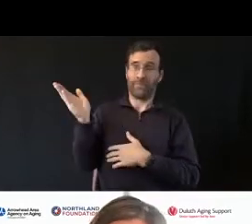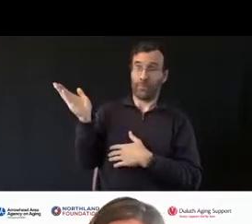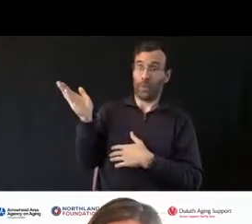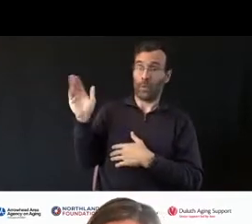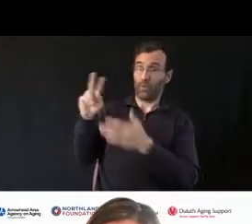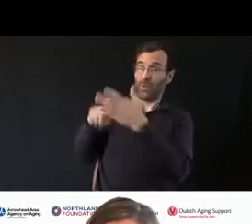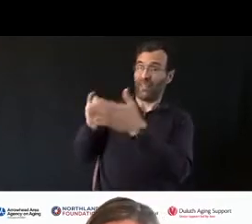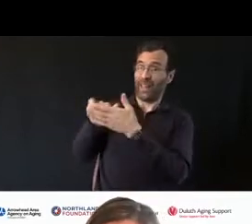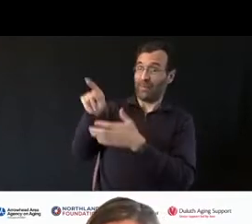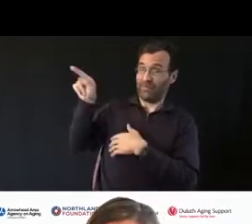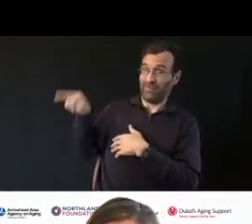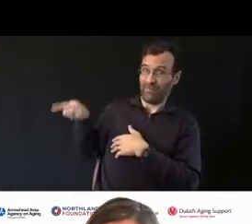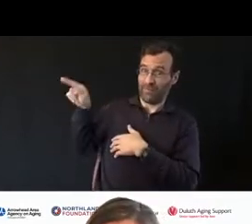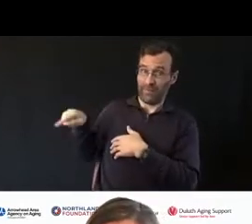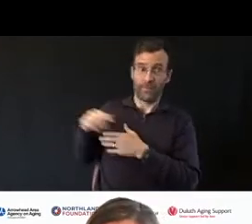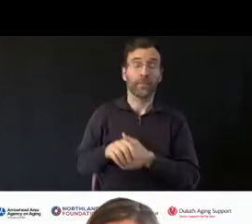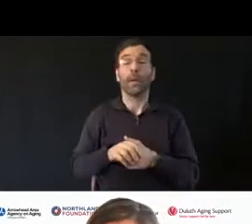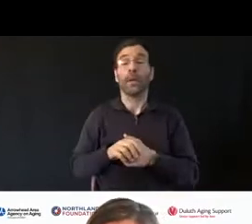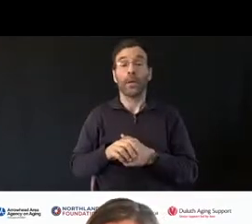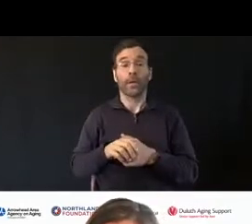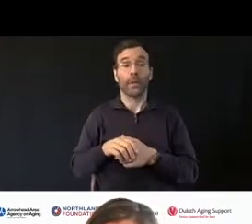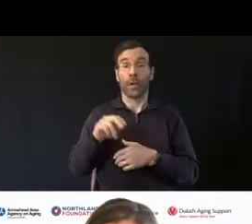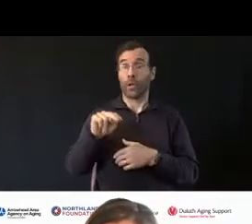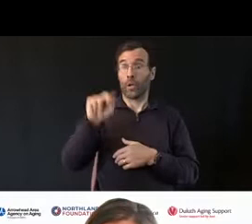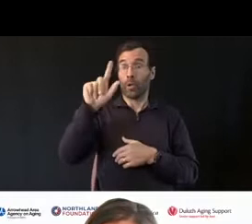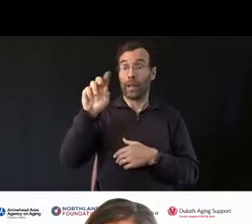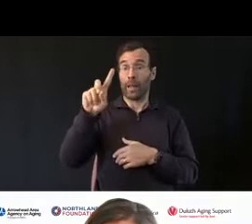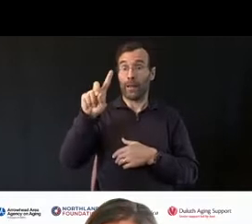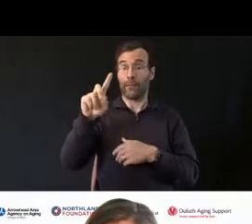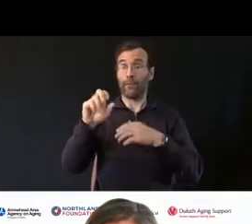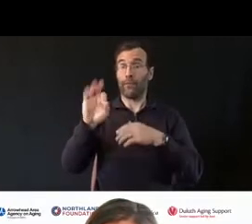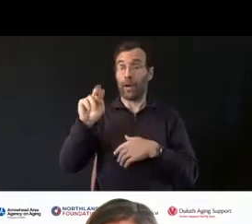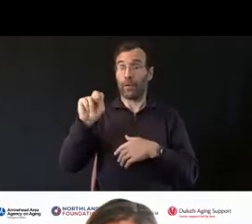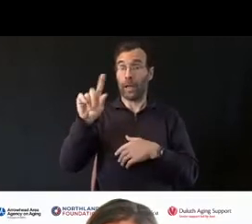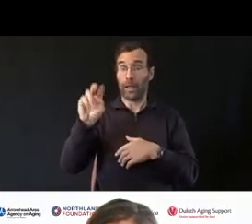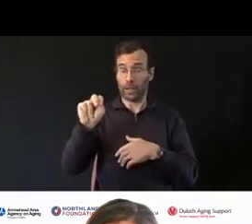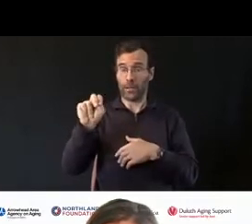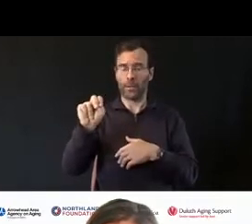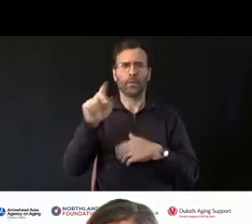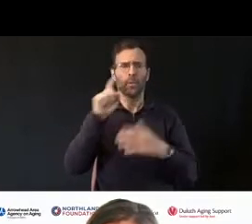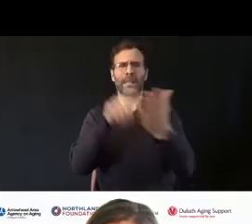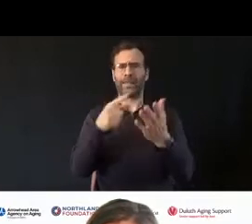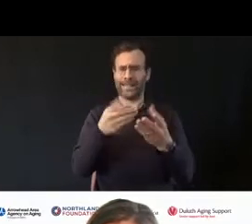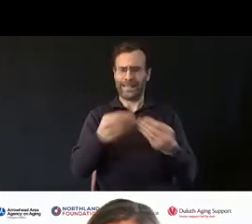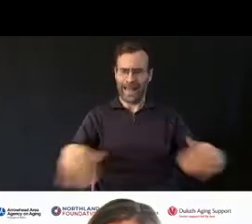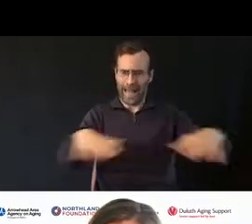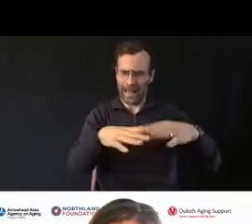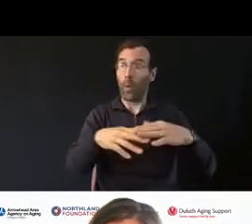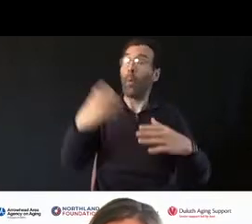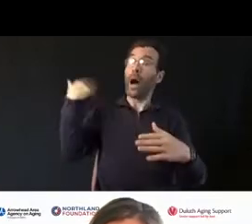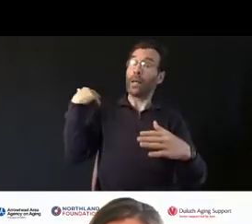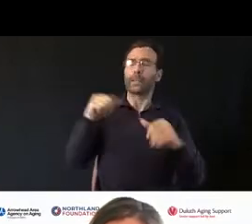our co-sponsors here this morning, recognizes the land we currently live and work on originally was and continues to be